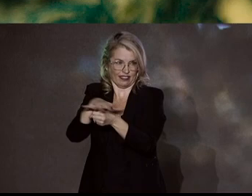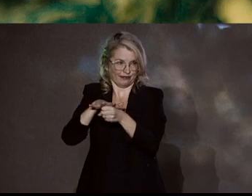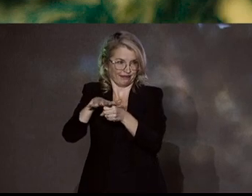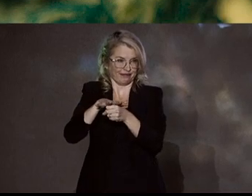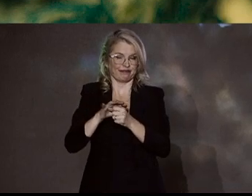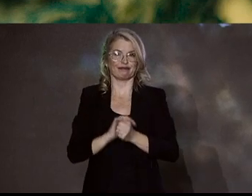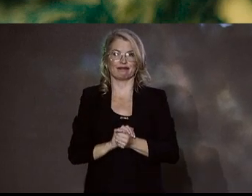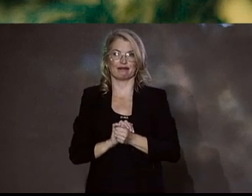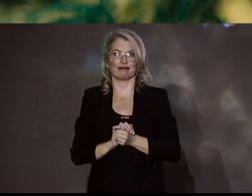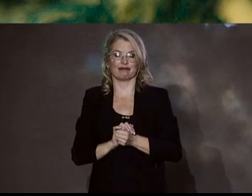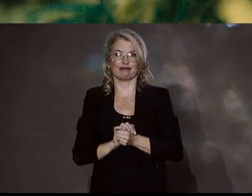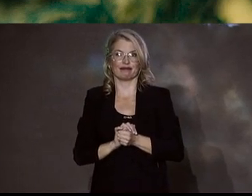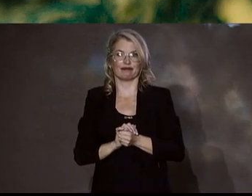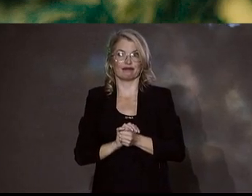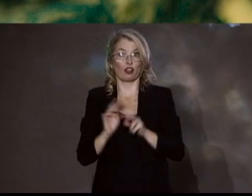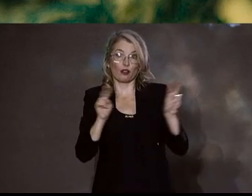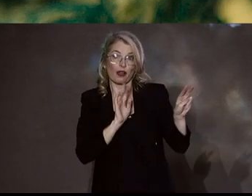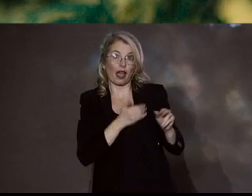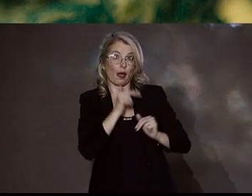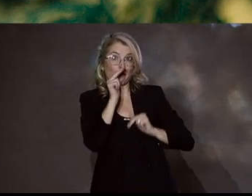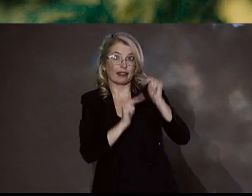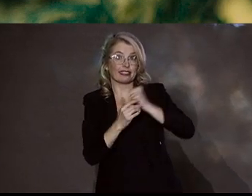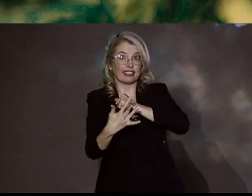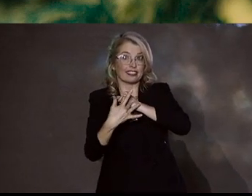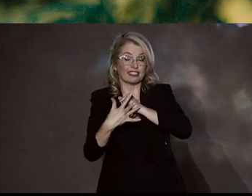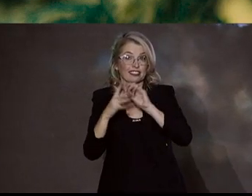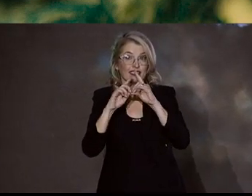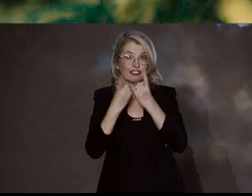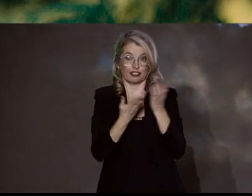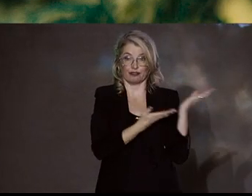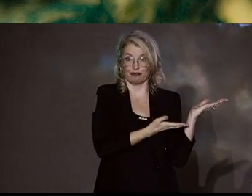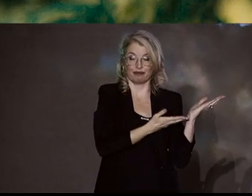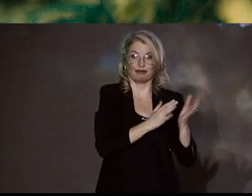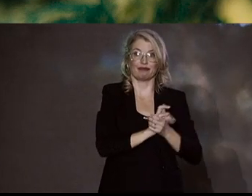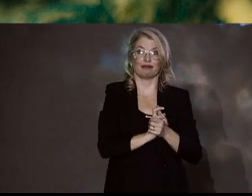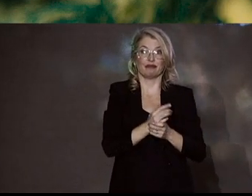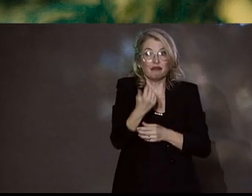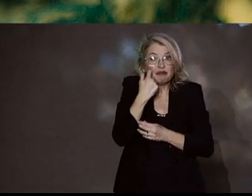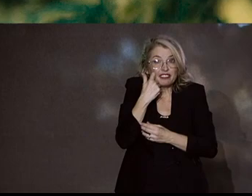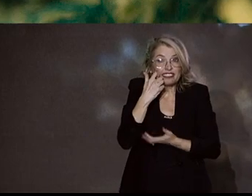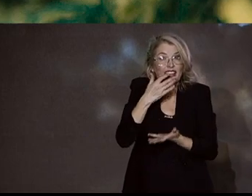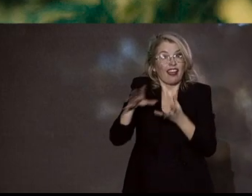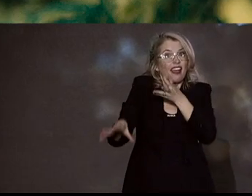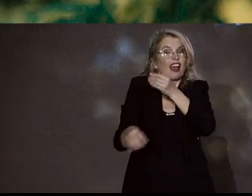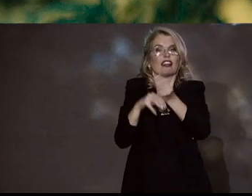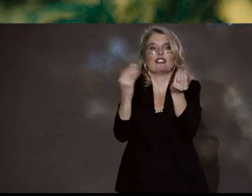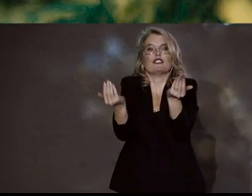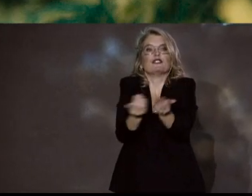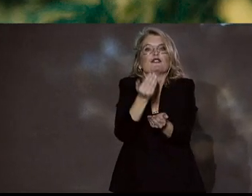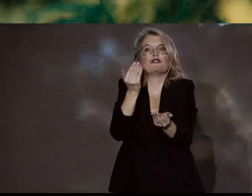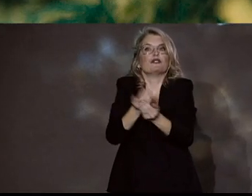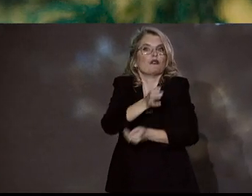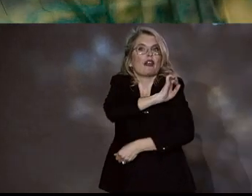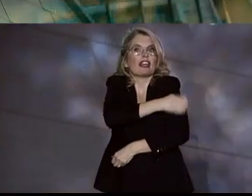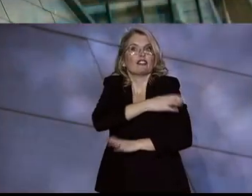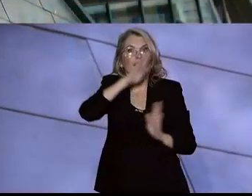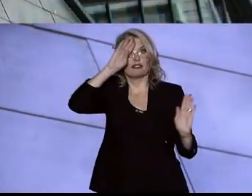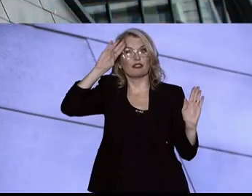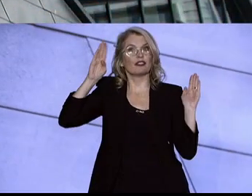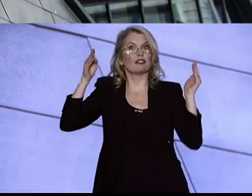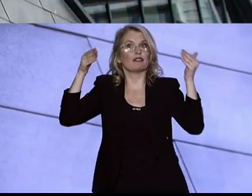this domain. Take our building technologies division. It recently added a